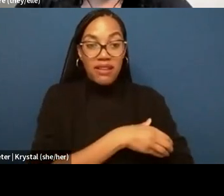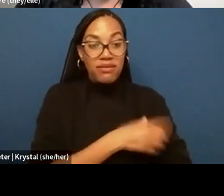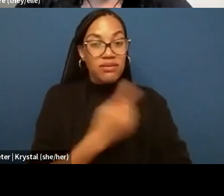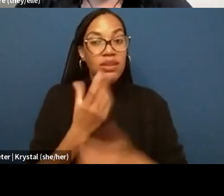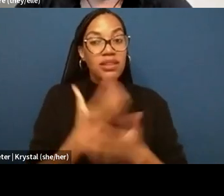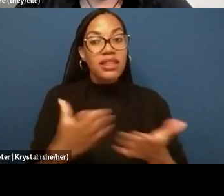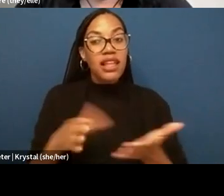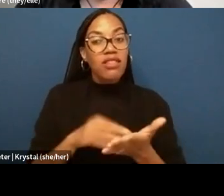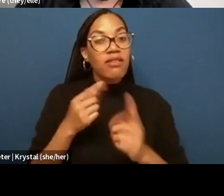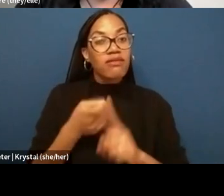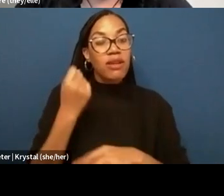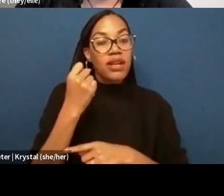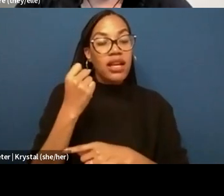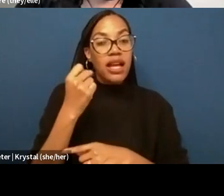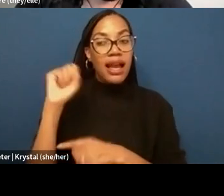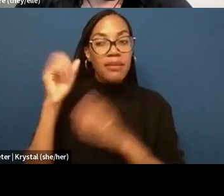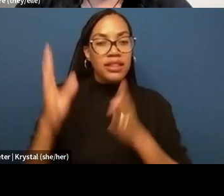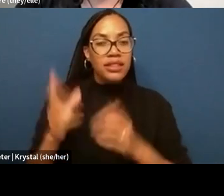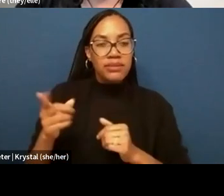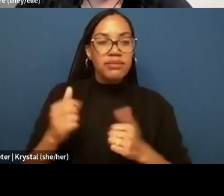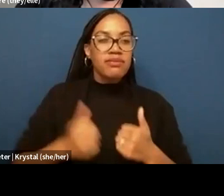are also survivors of sexual violence,